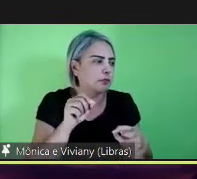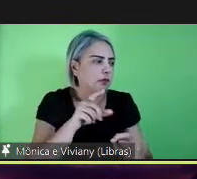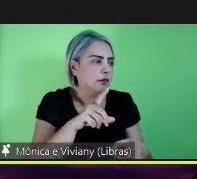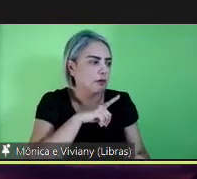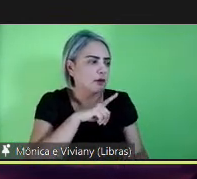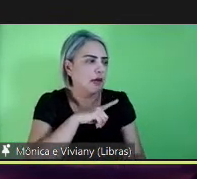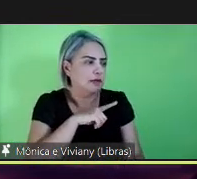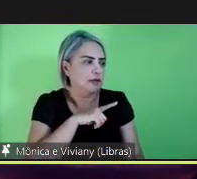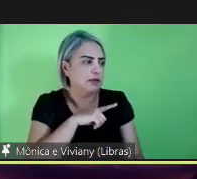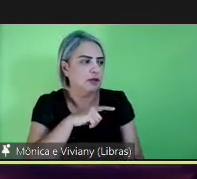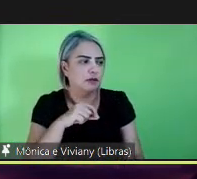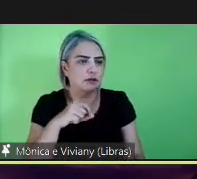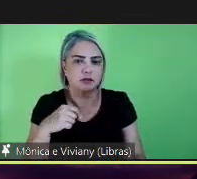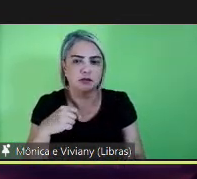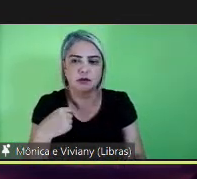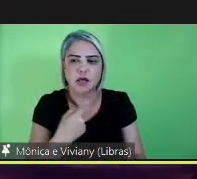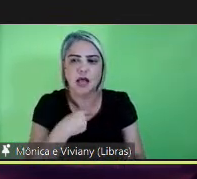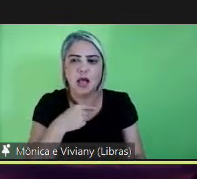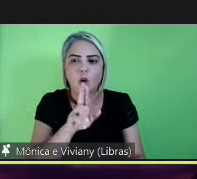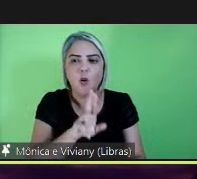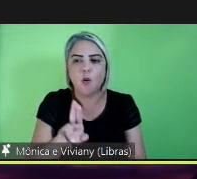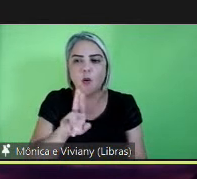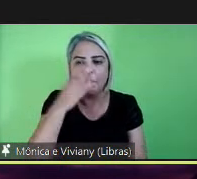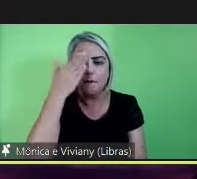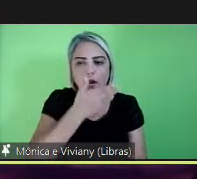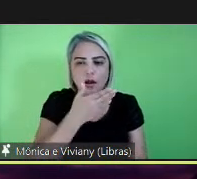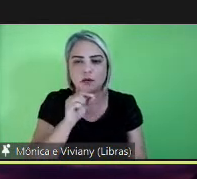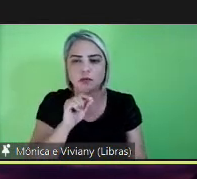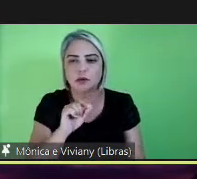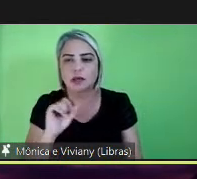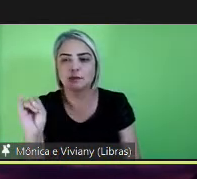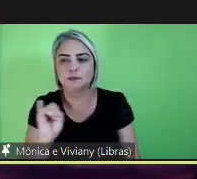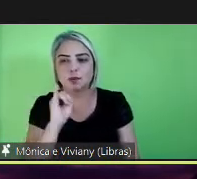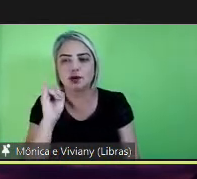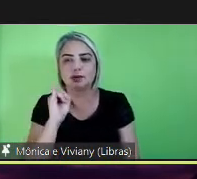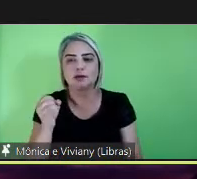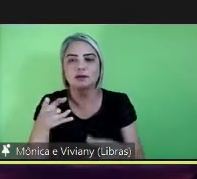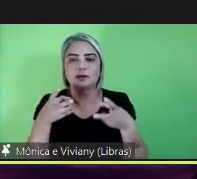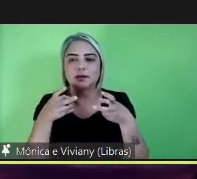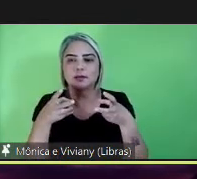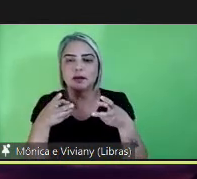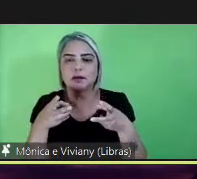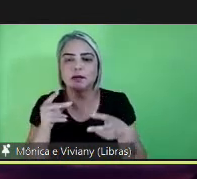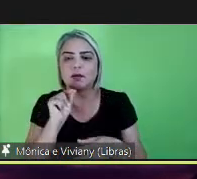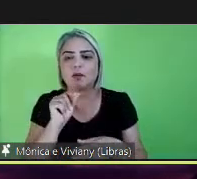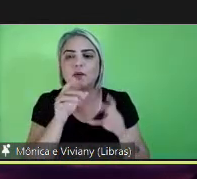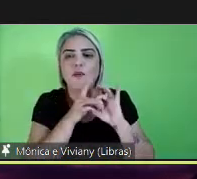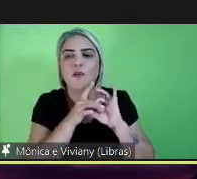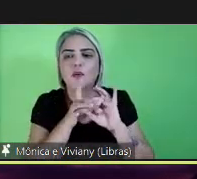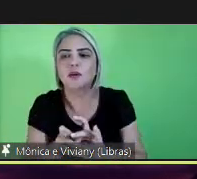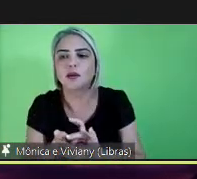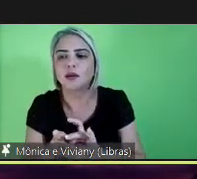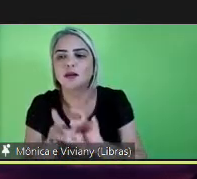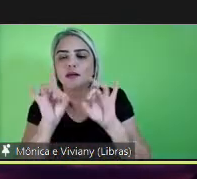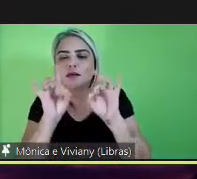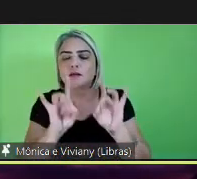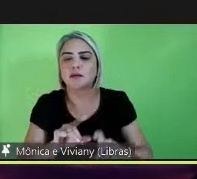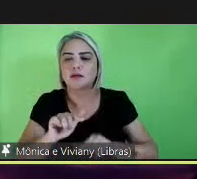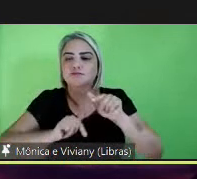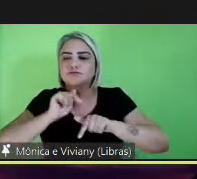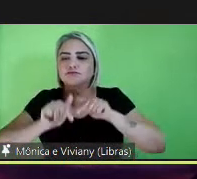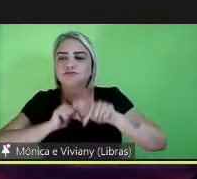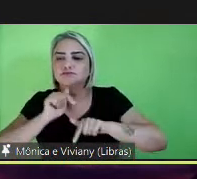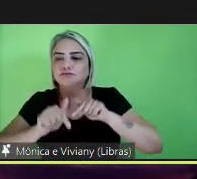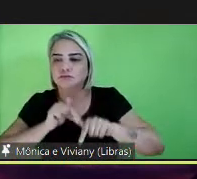but scrutinize it. Does it apply to your specific context where you work? Collaborate with